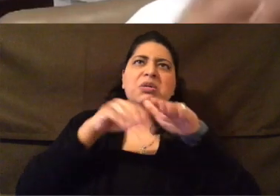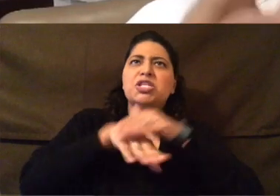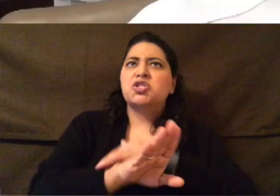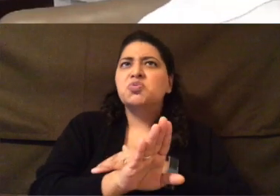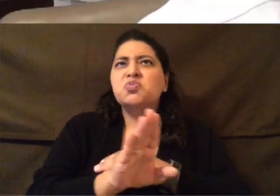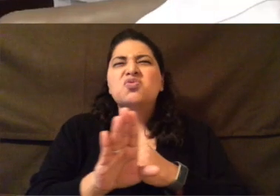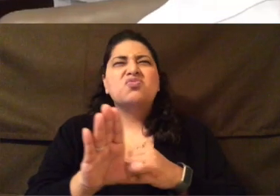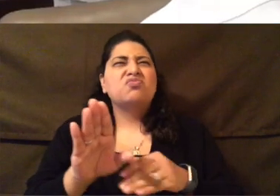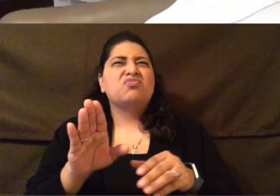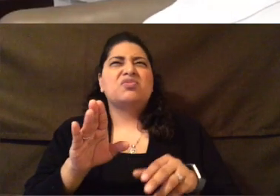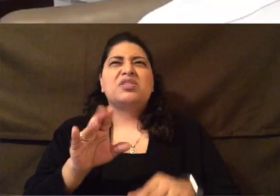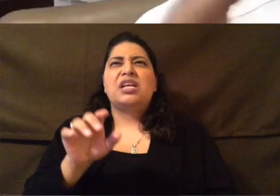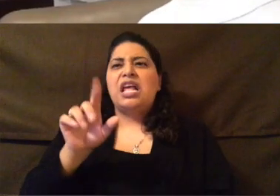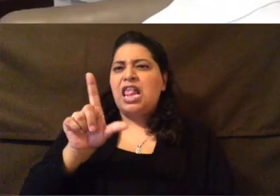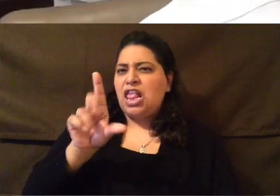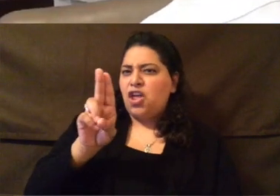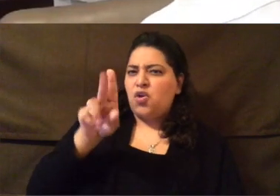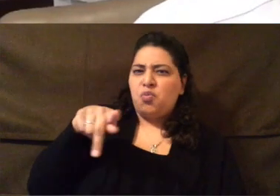the